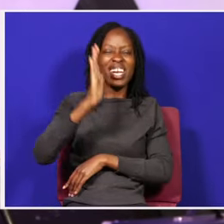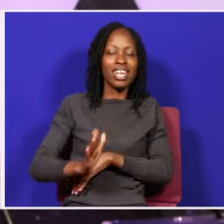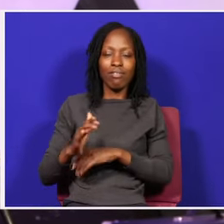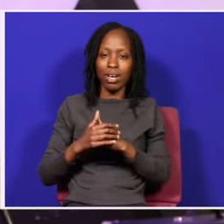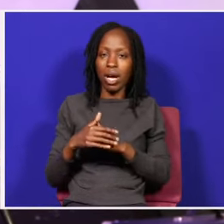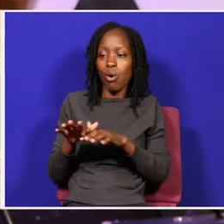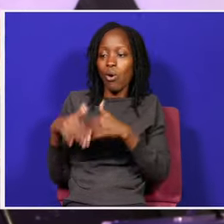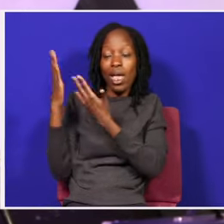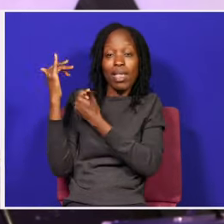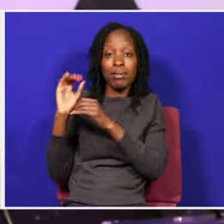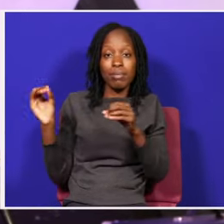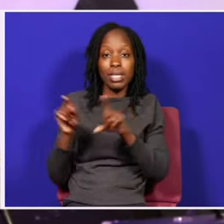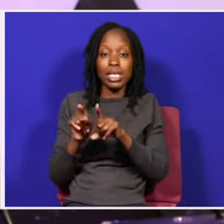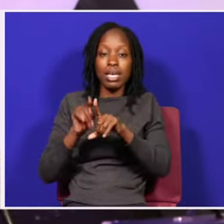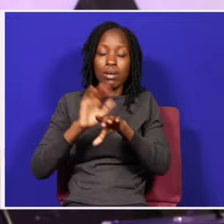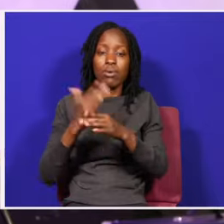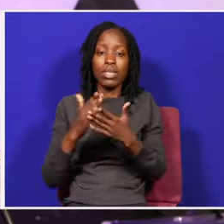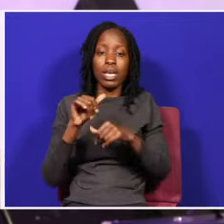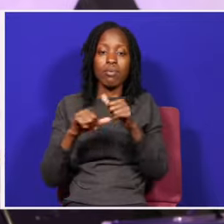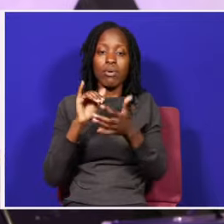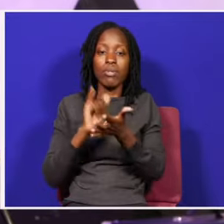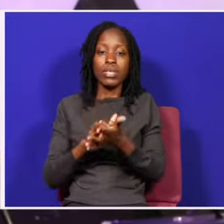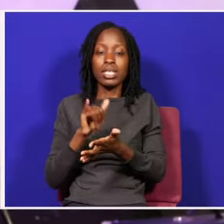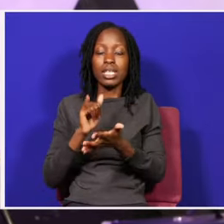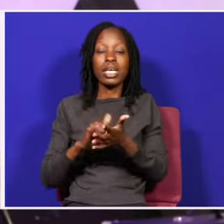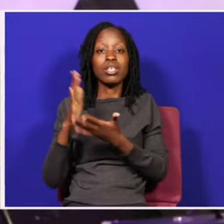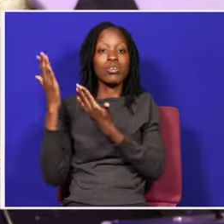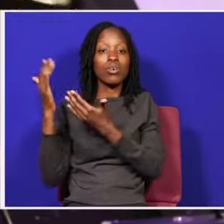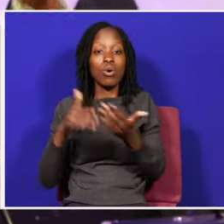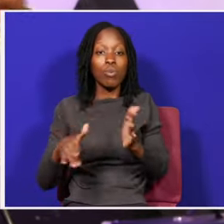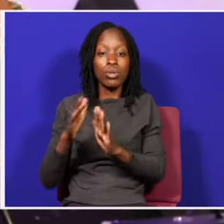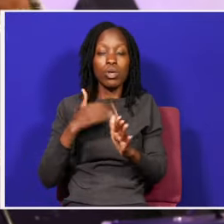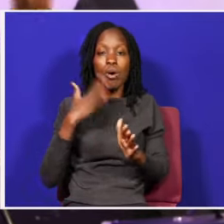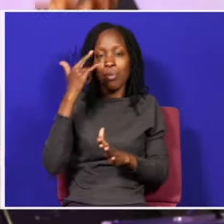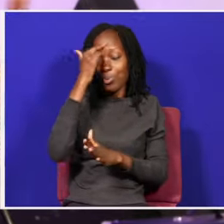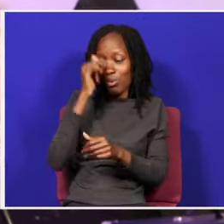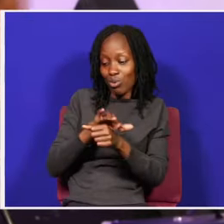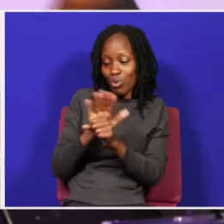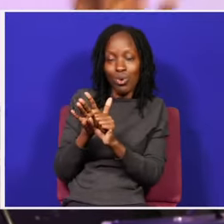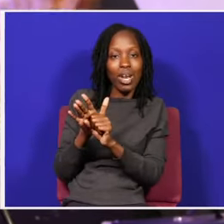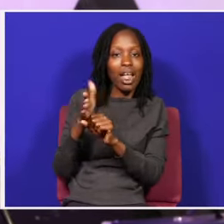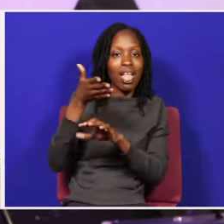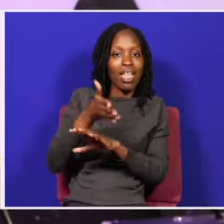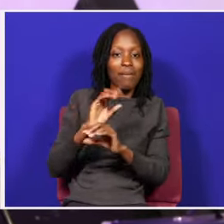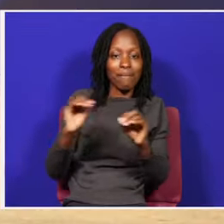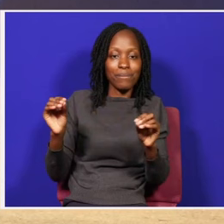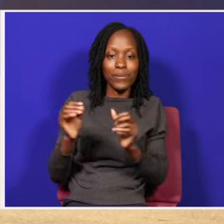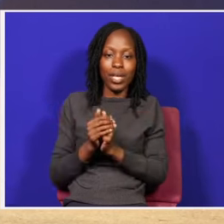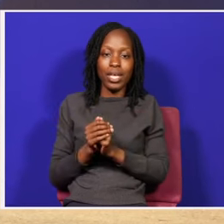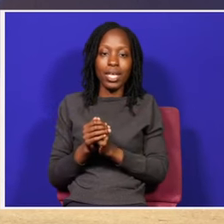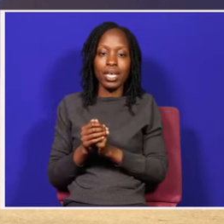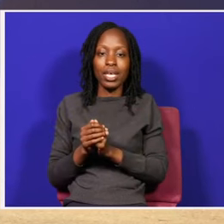expected. The wonderful thing about that is that you had this opportunity because COVID was no longer an issue. In fact, President